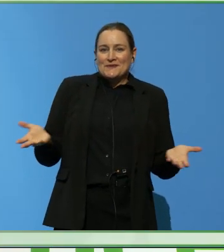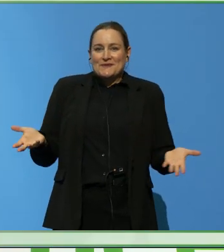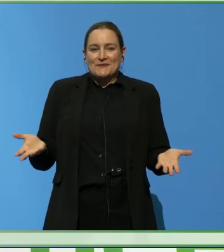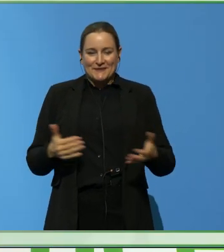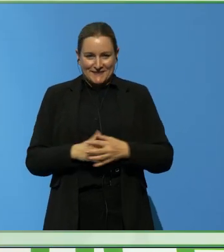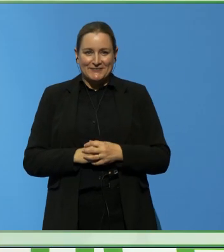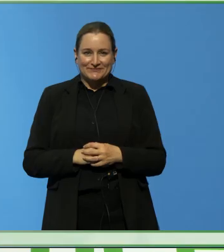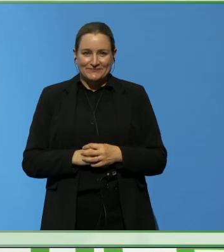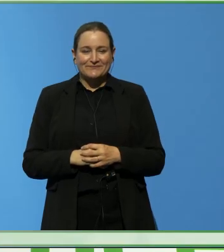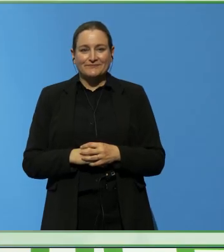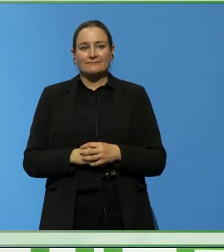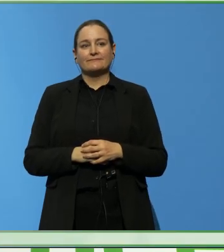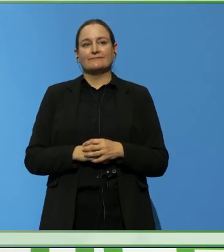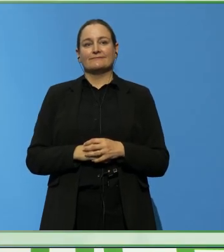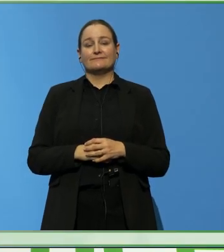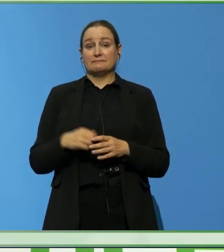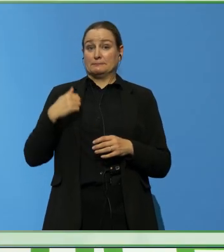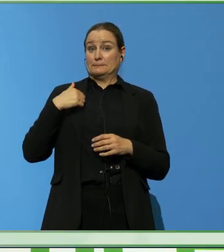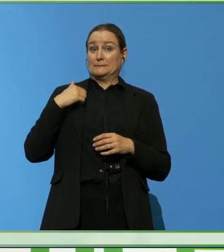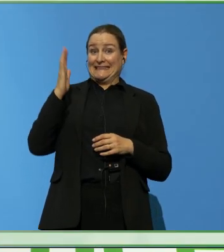Before I begin my presentation